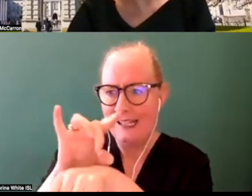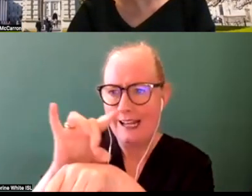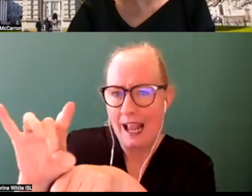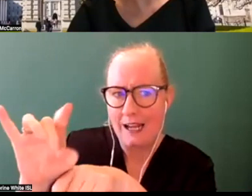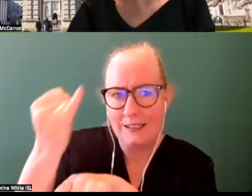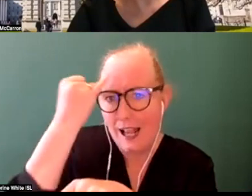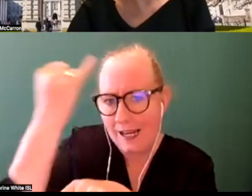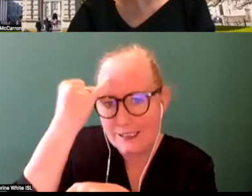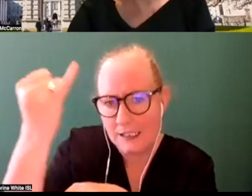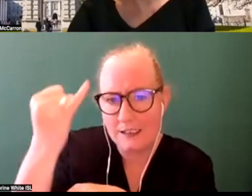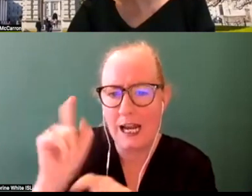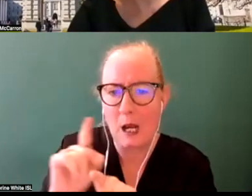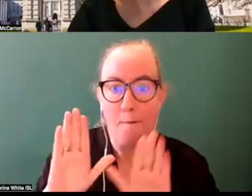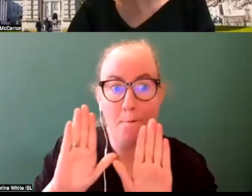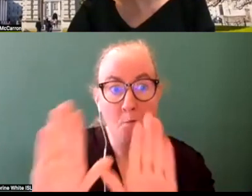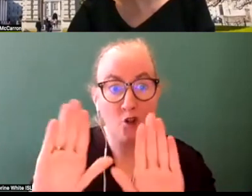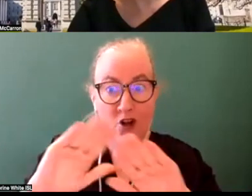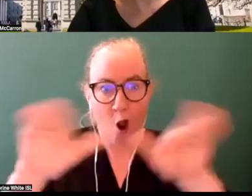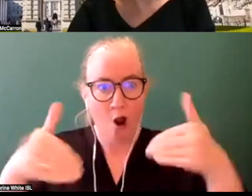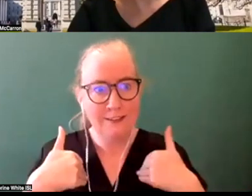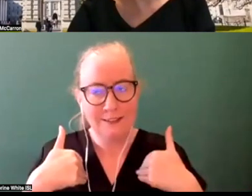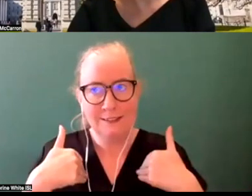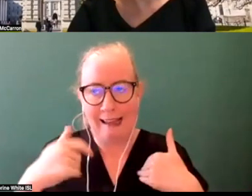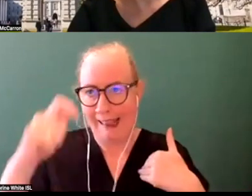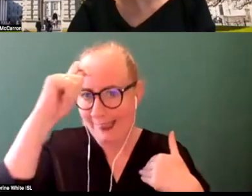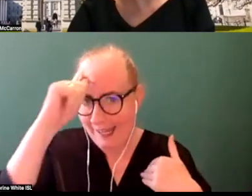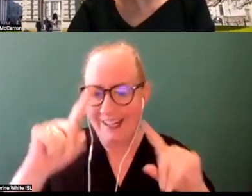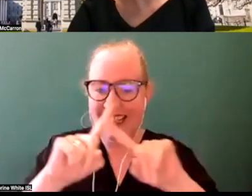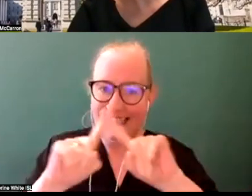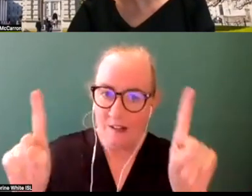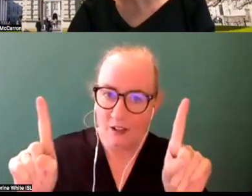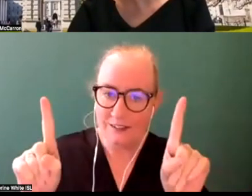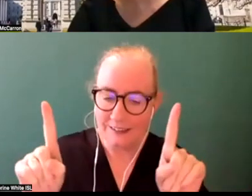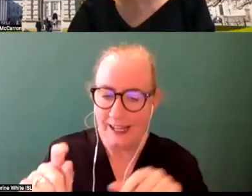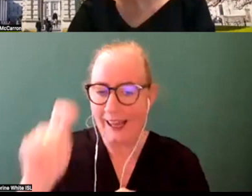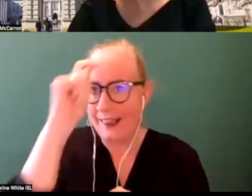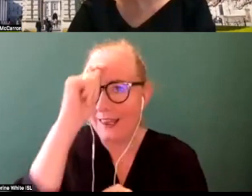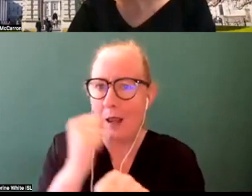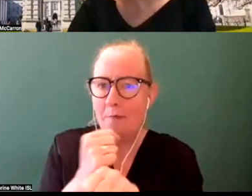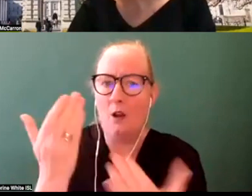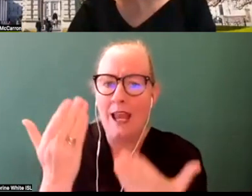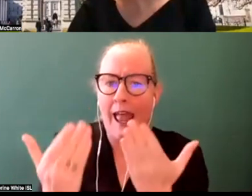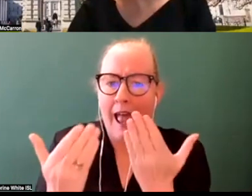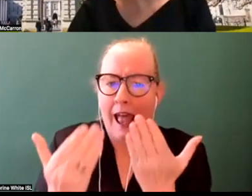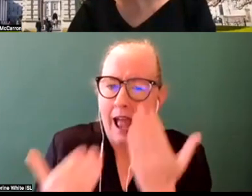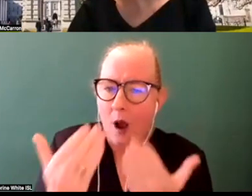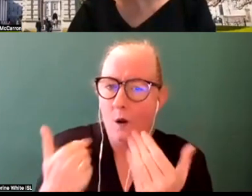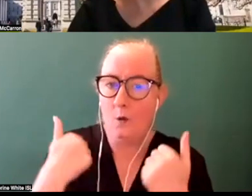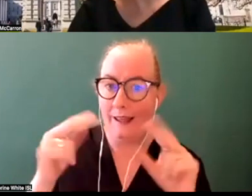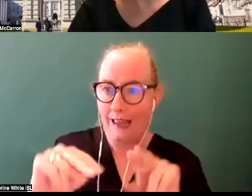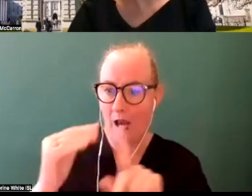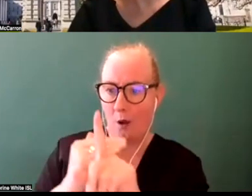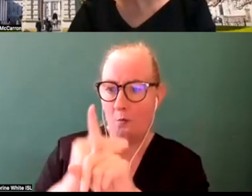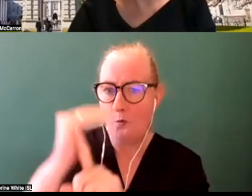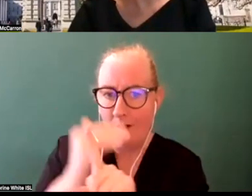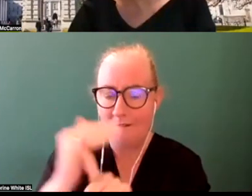sort of pushing all of us to think differently, to think about sort of how we really improve and